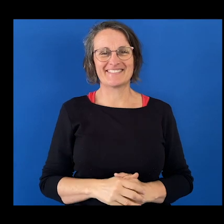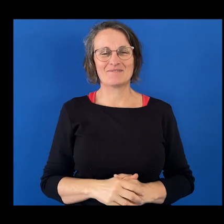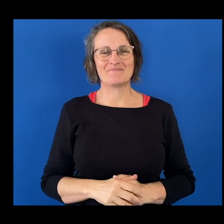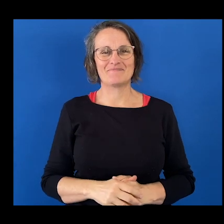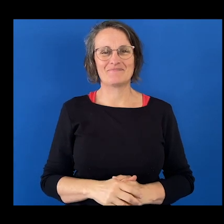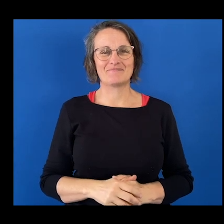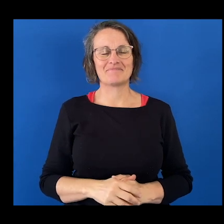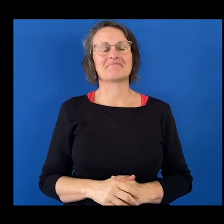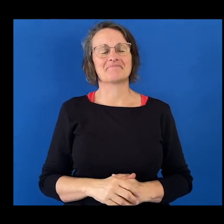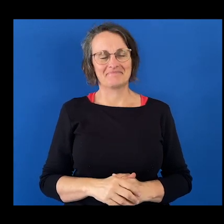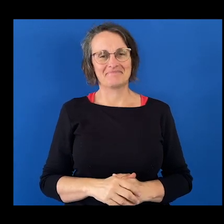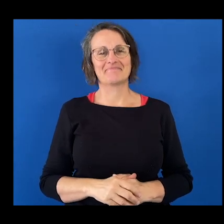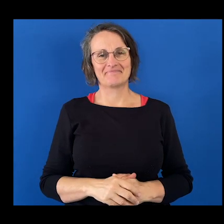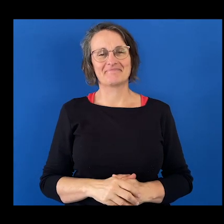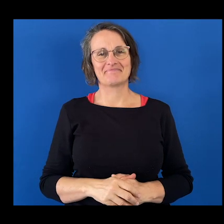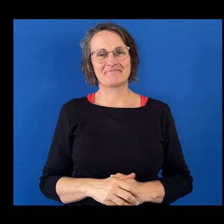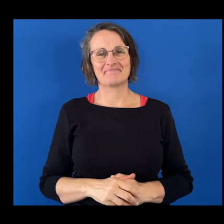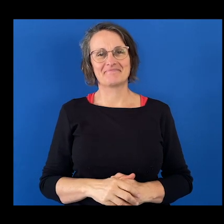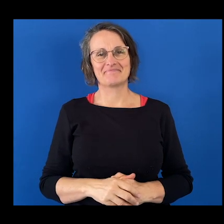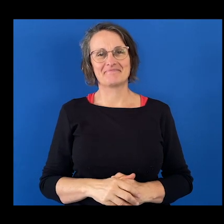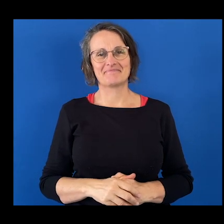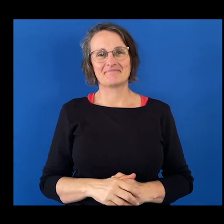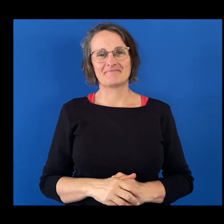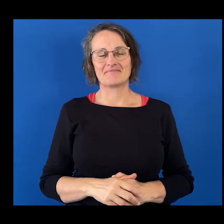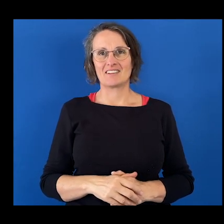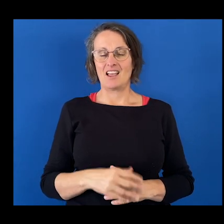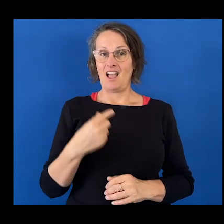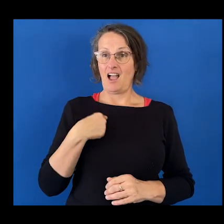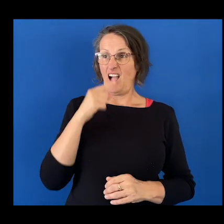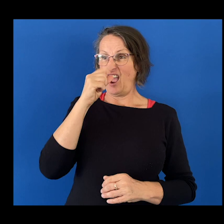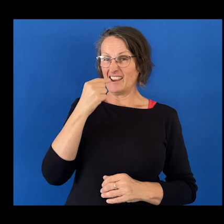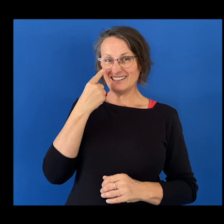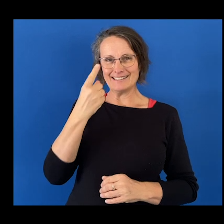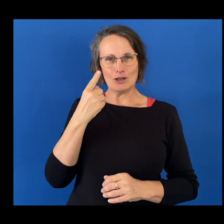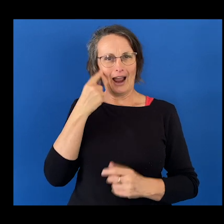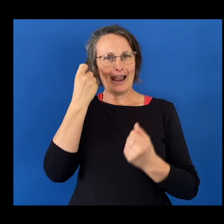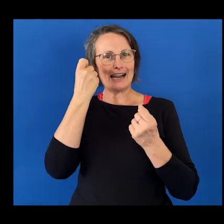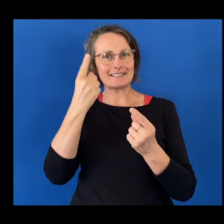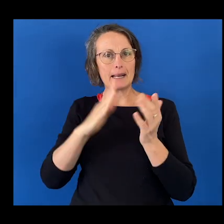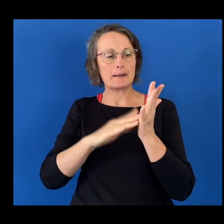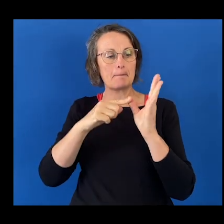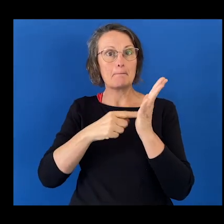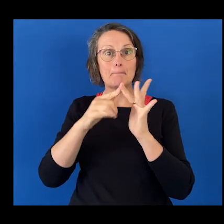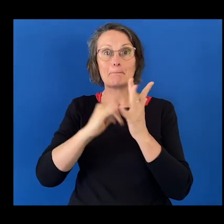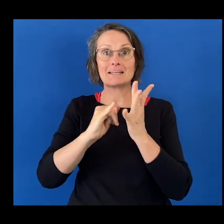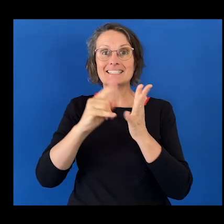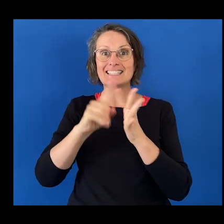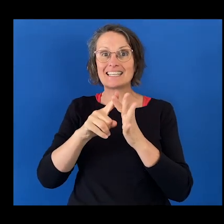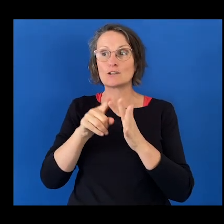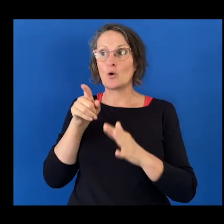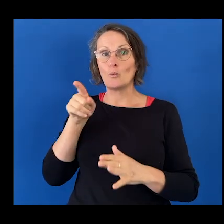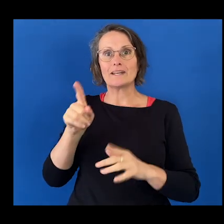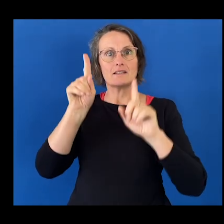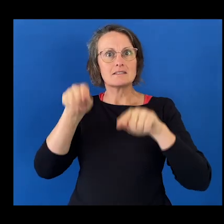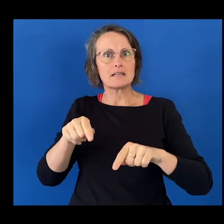Well, we do see, I do see an incredible relationship between Matisse when he starts